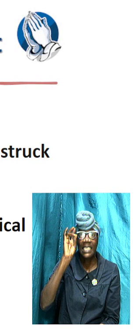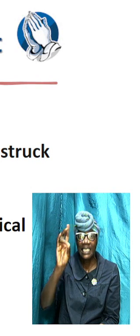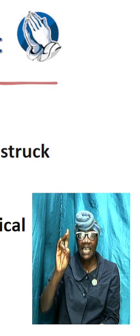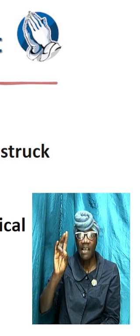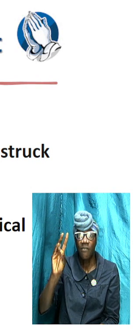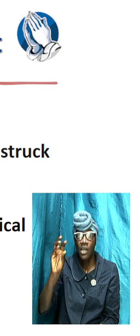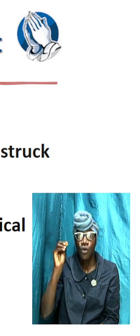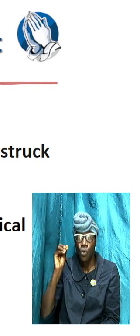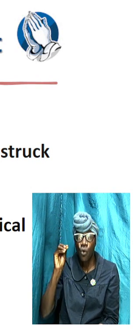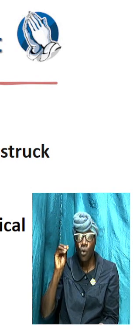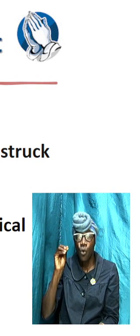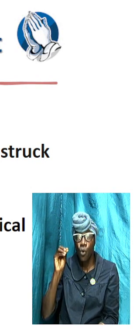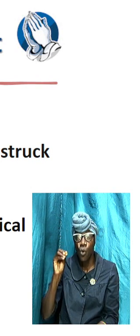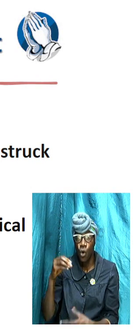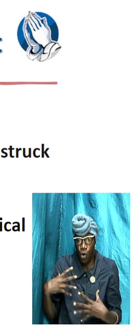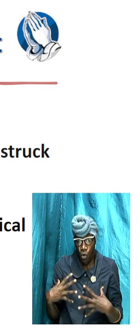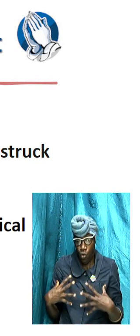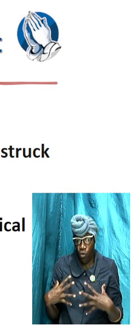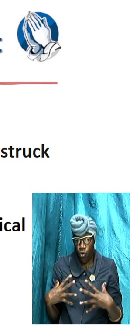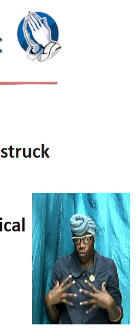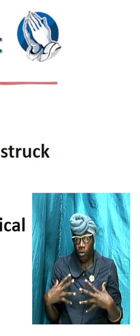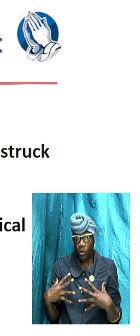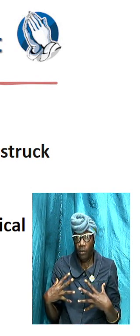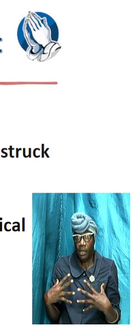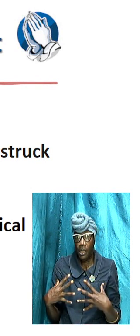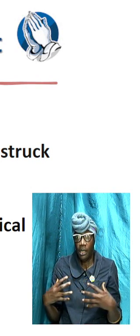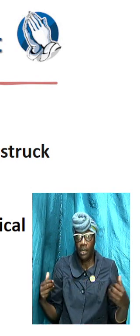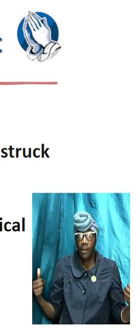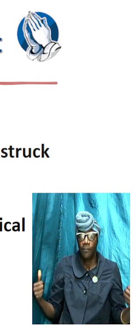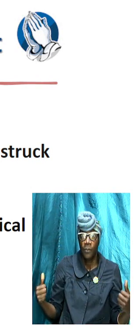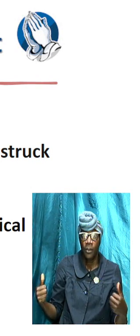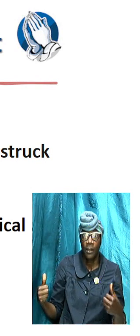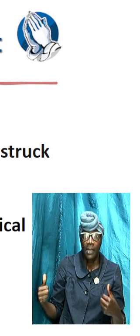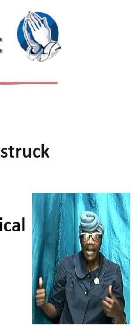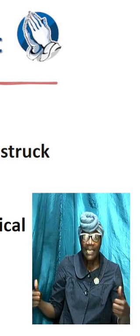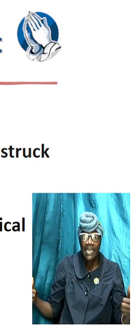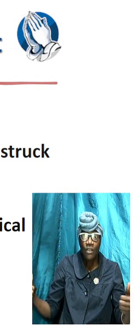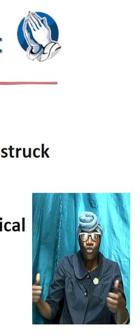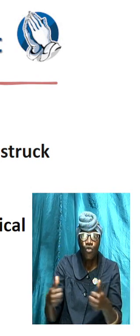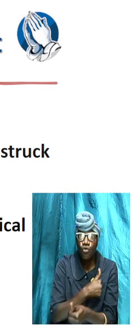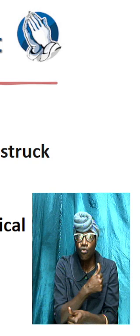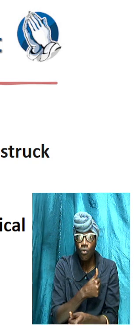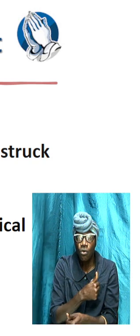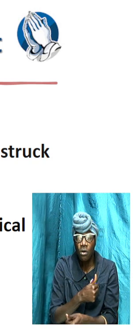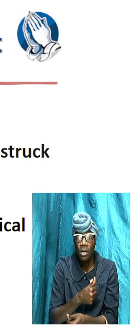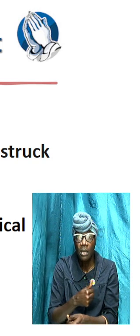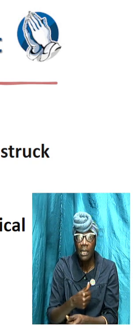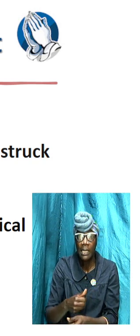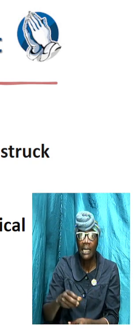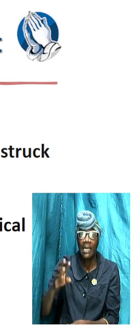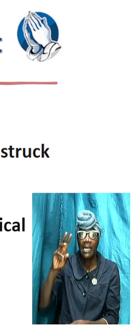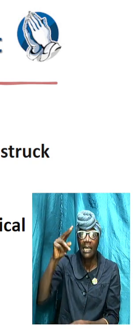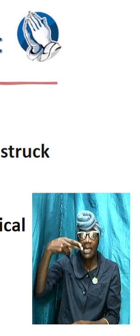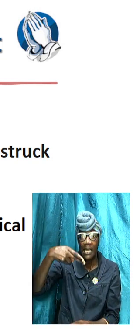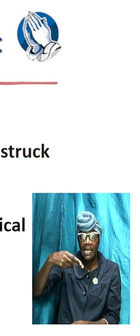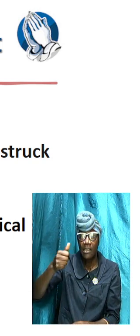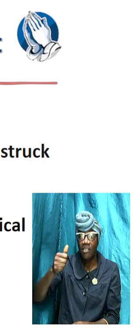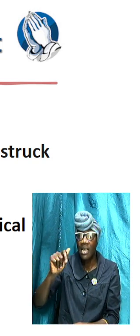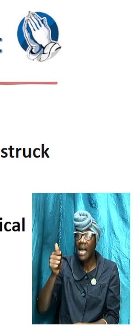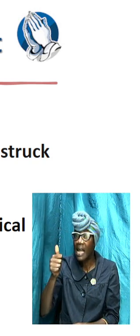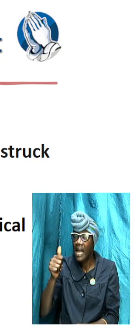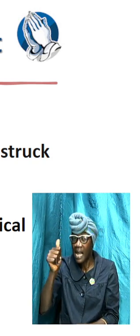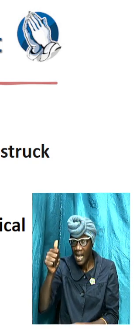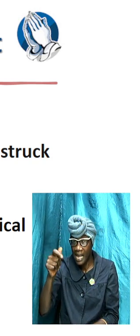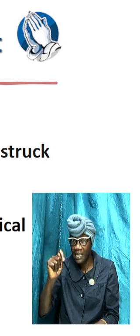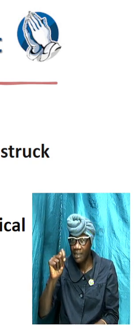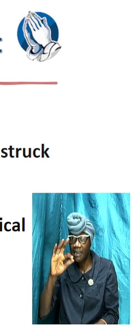hit Haiti and Hispaniola. And many of us remember this, praise God. And it killed an estimated about